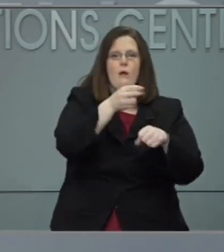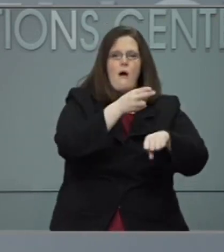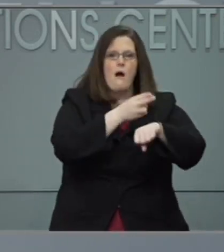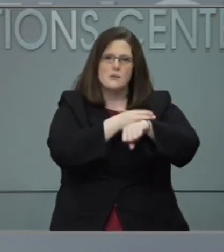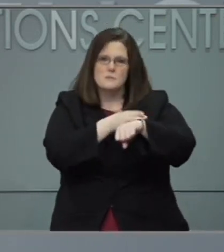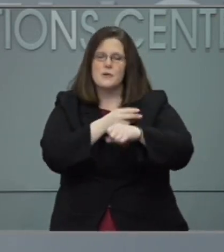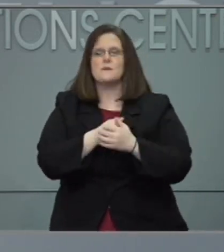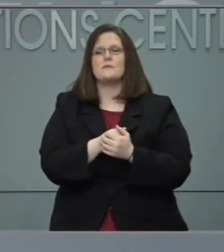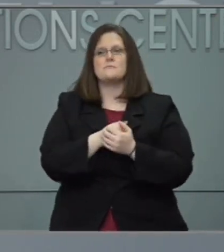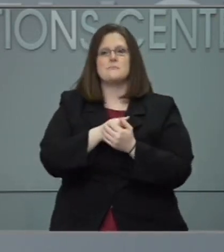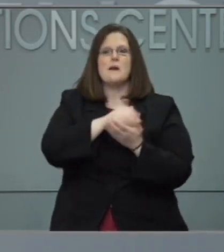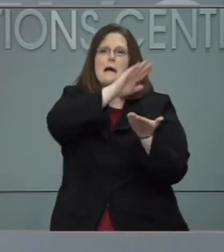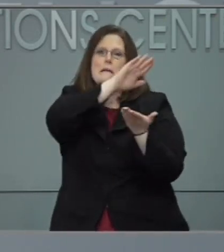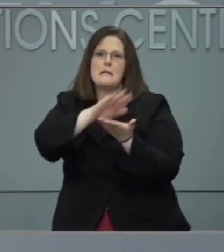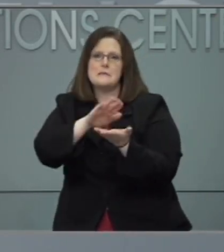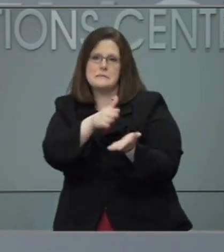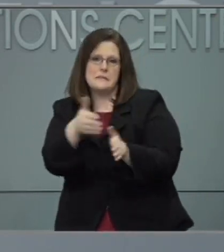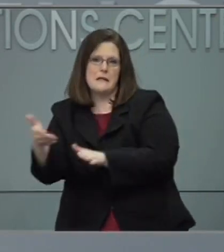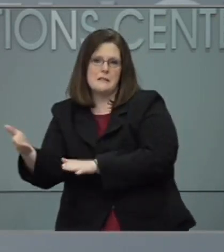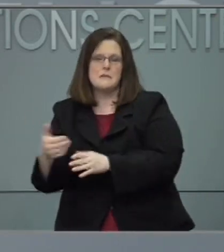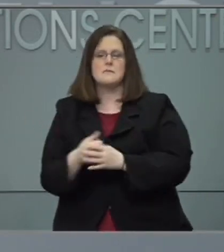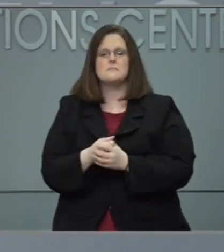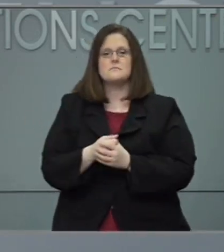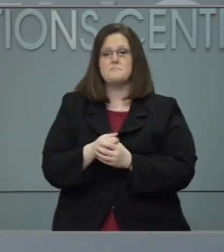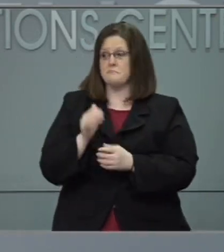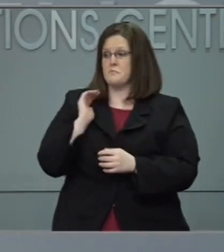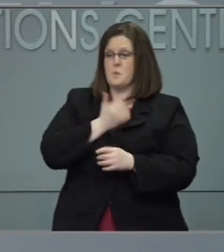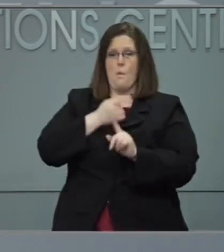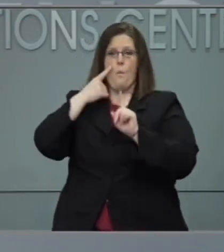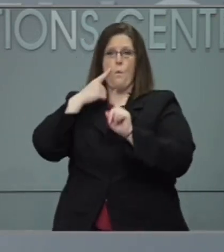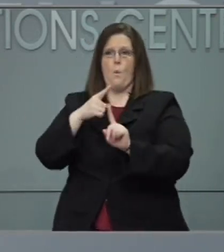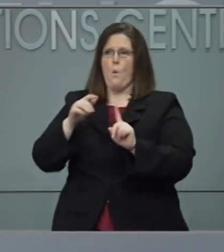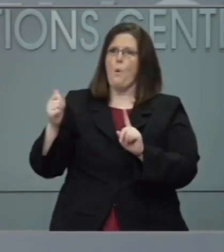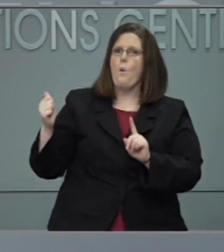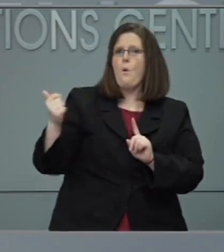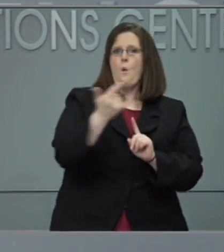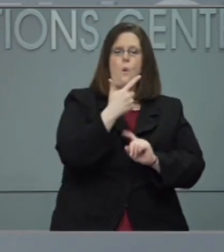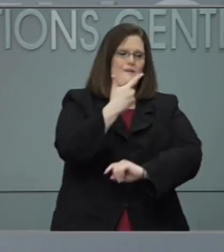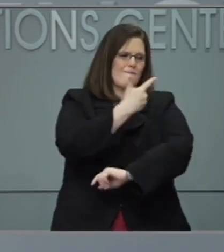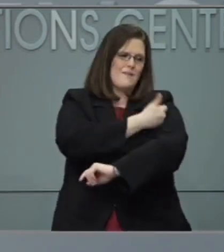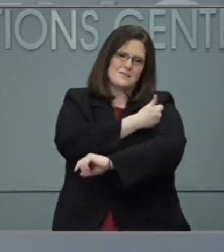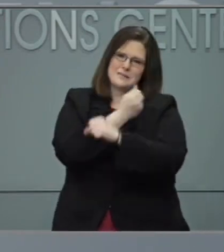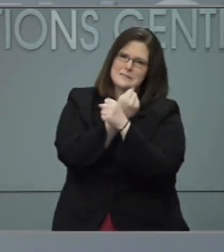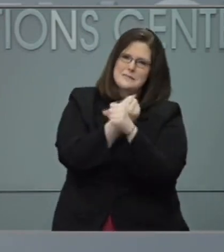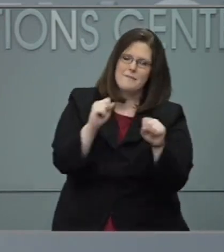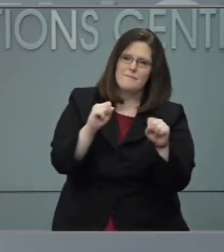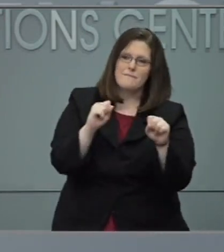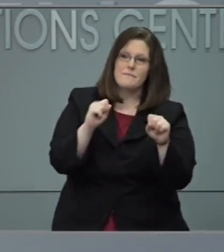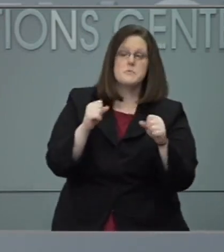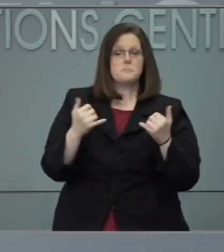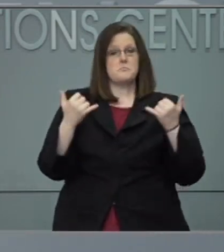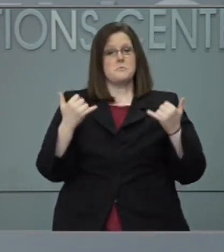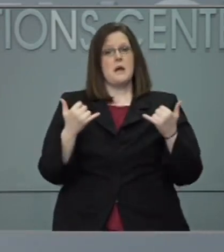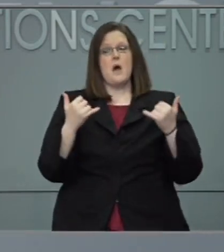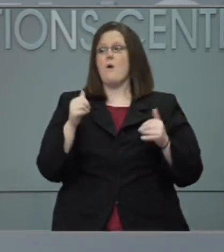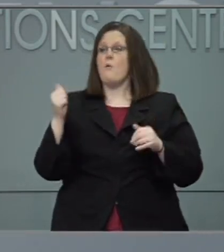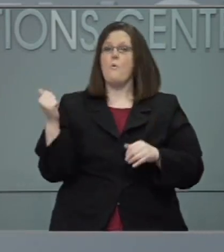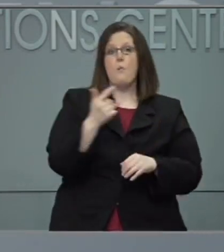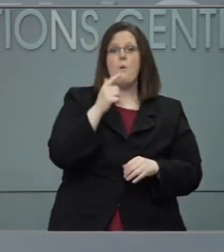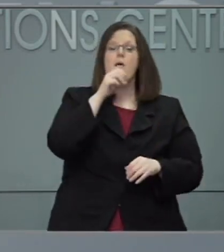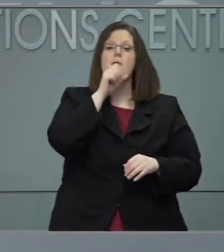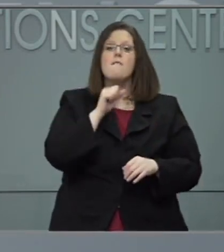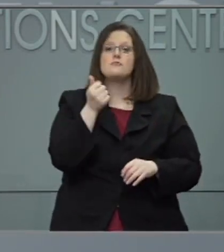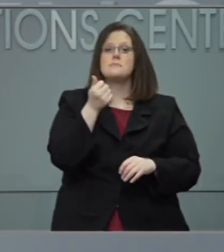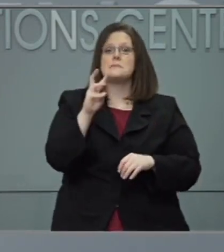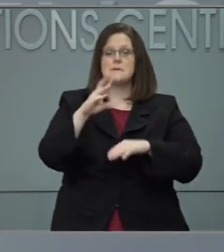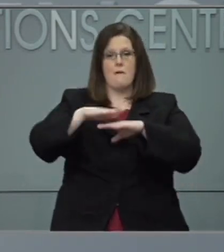goal is that everyone gets a safe vaccine. Everyone 16 and older is eligible right now to get vaccinated. These